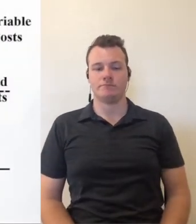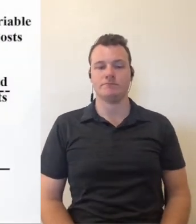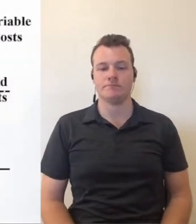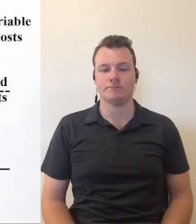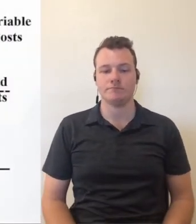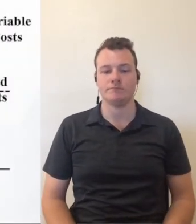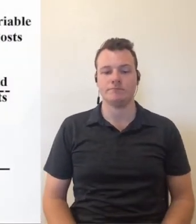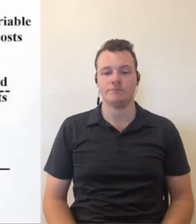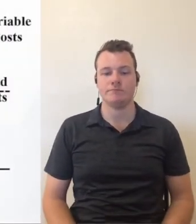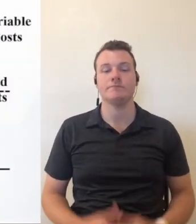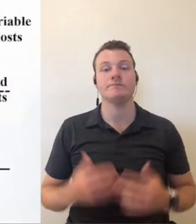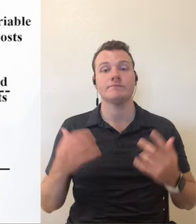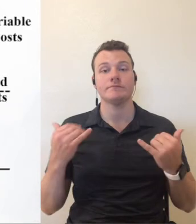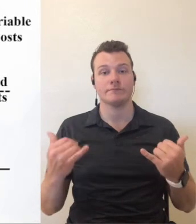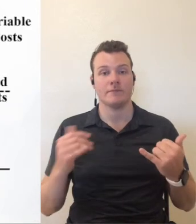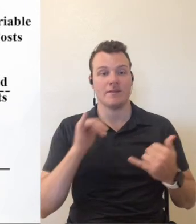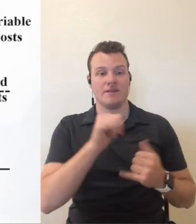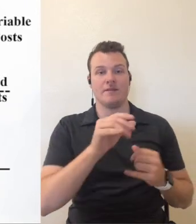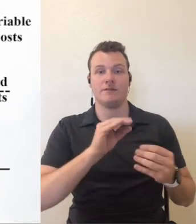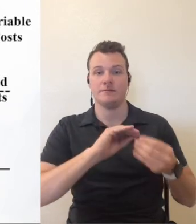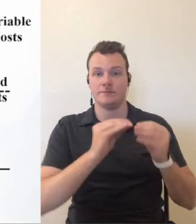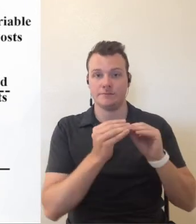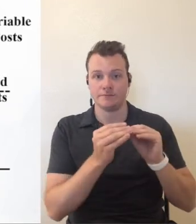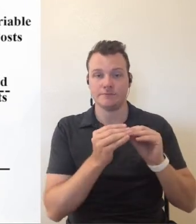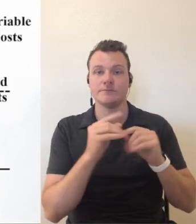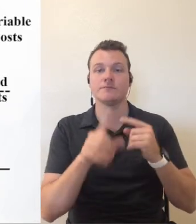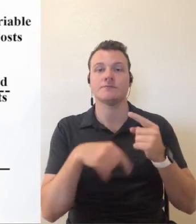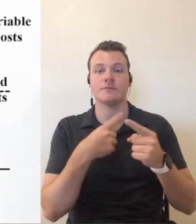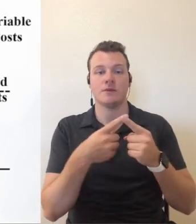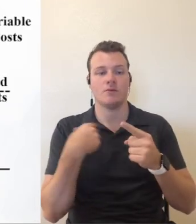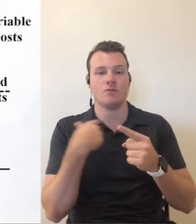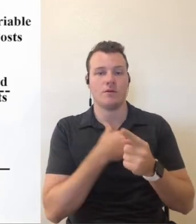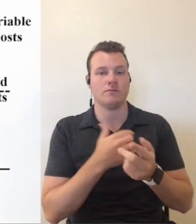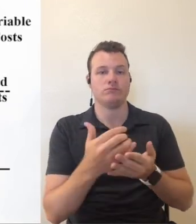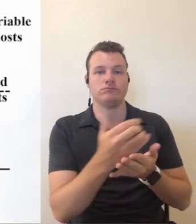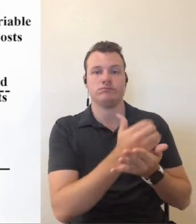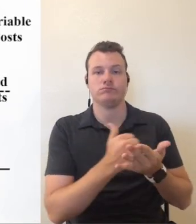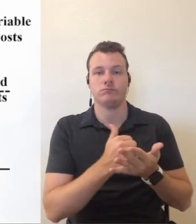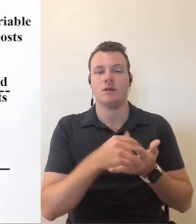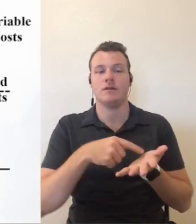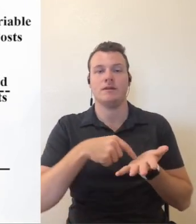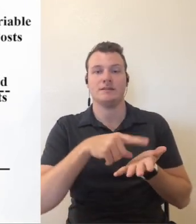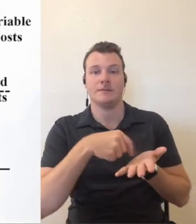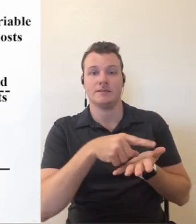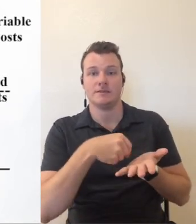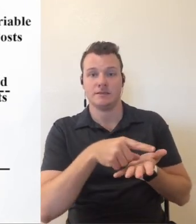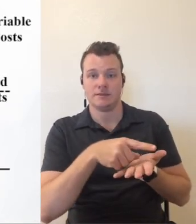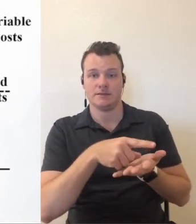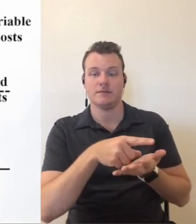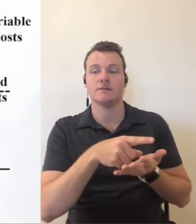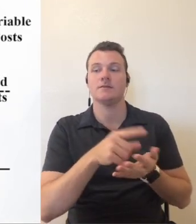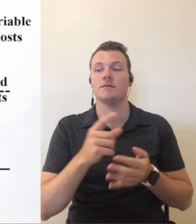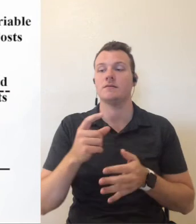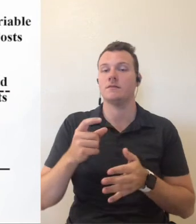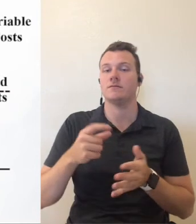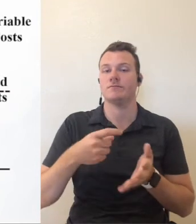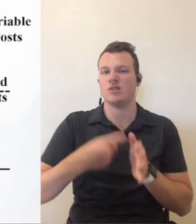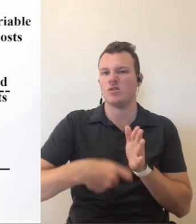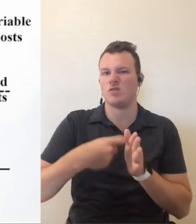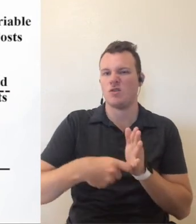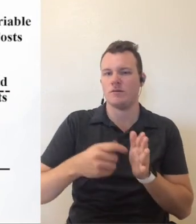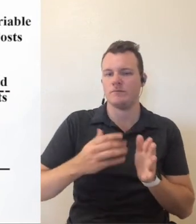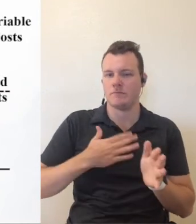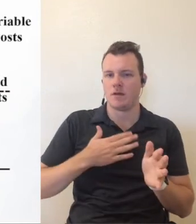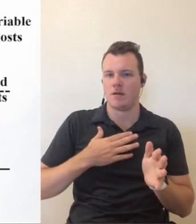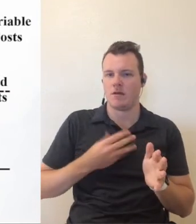Okay, and so what we want to do now is with this data, now that we've collected the expense side and our costs